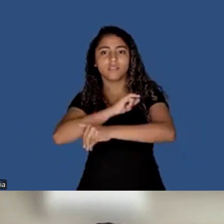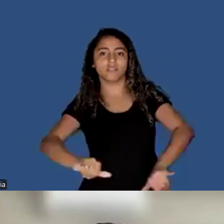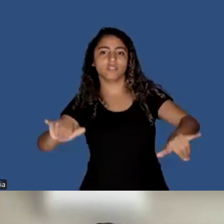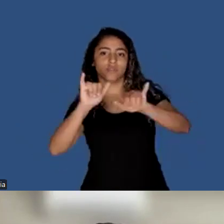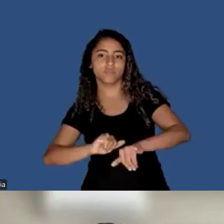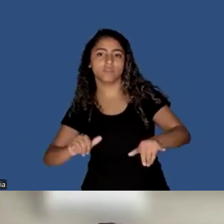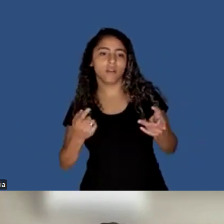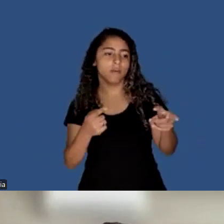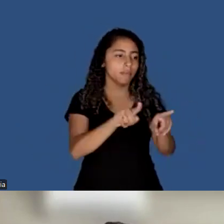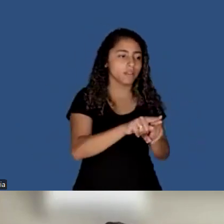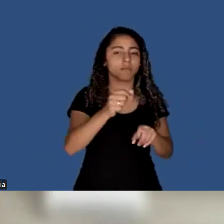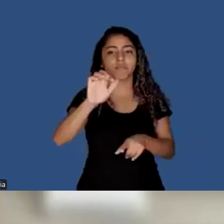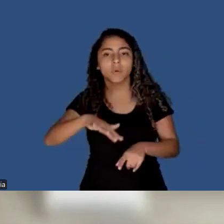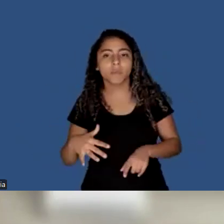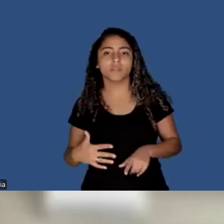and campaigns.